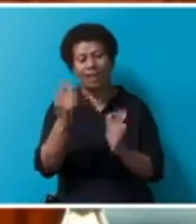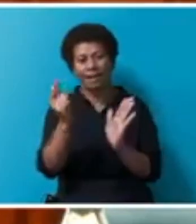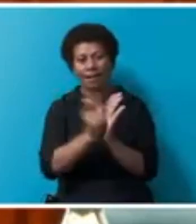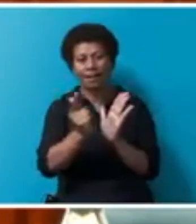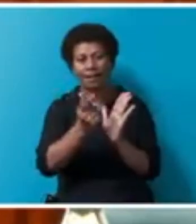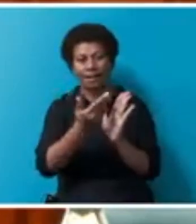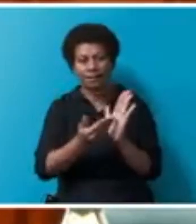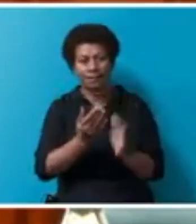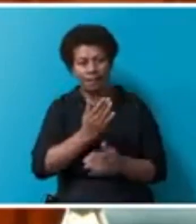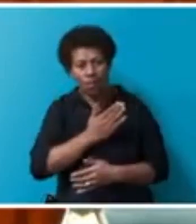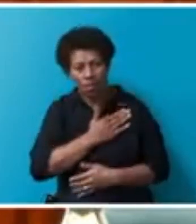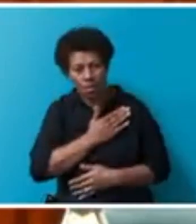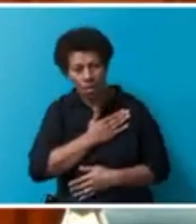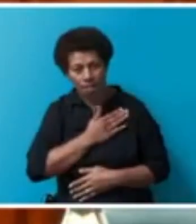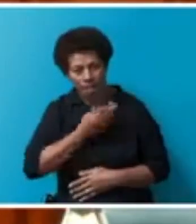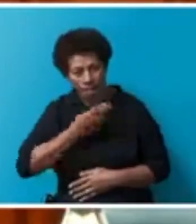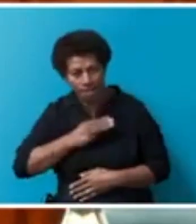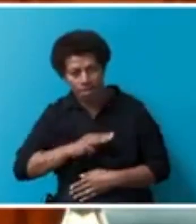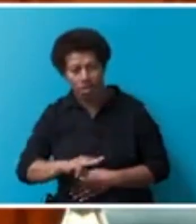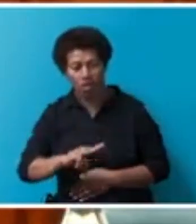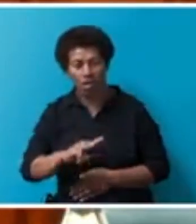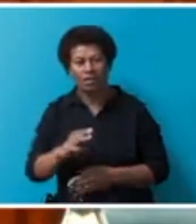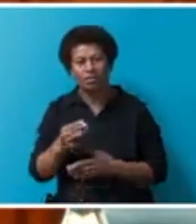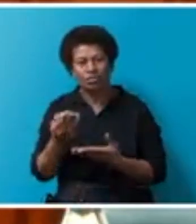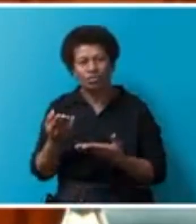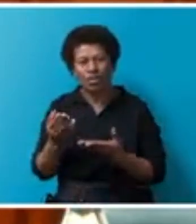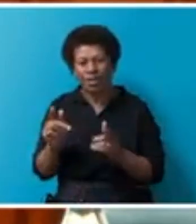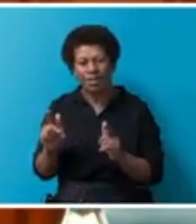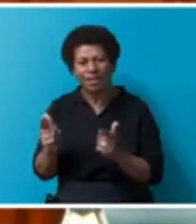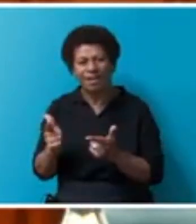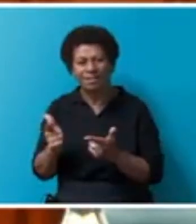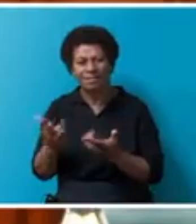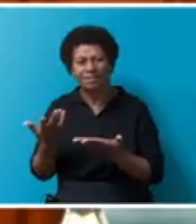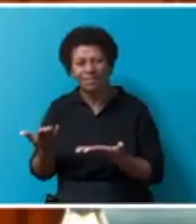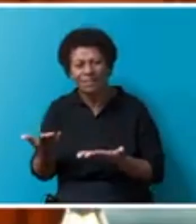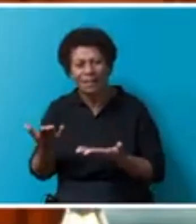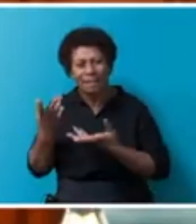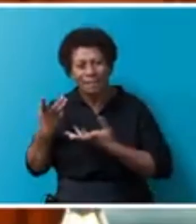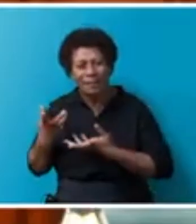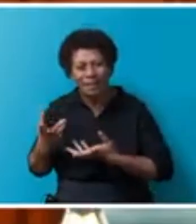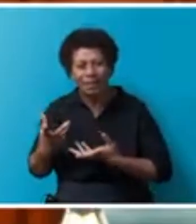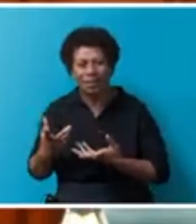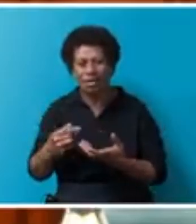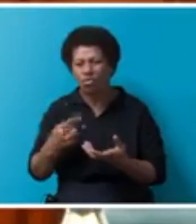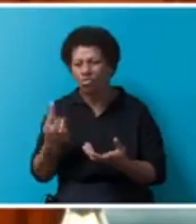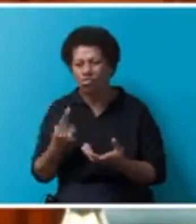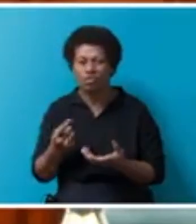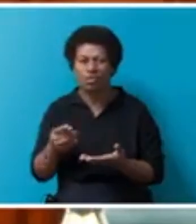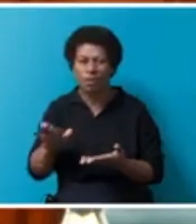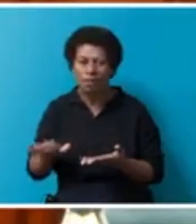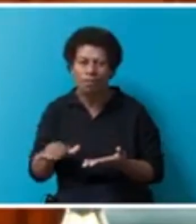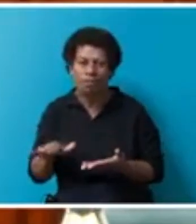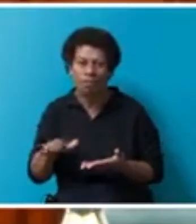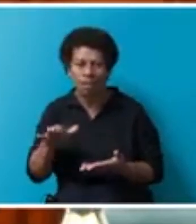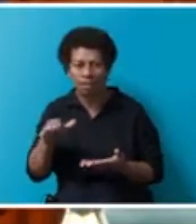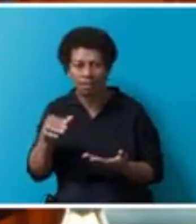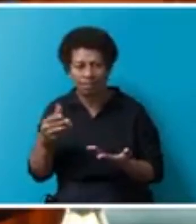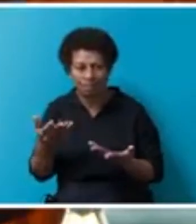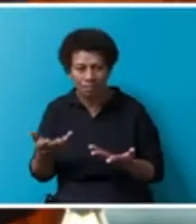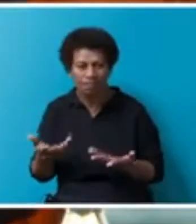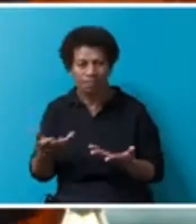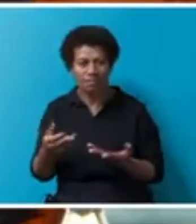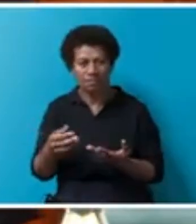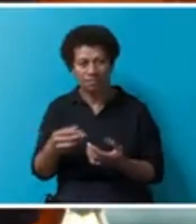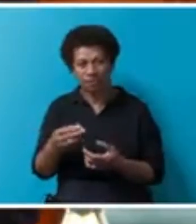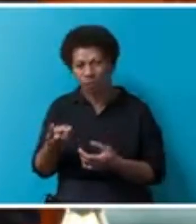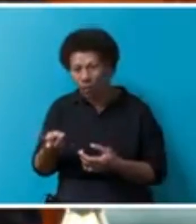compassion aimed at easing the burden on our most vulnerable citizens. I welcome these measures as they reflect the government's